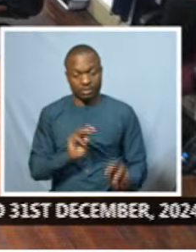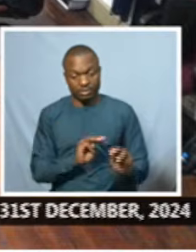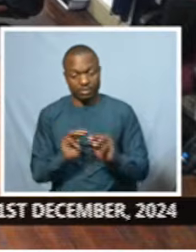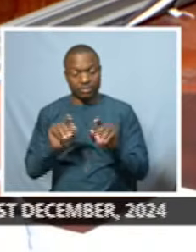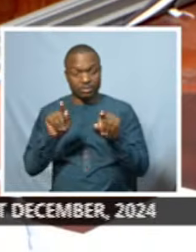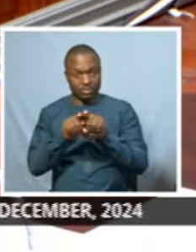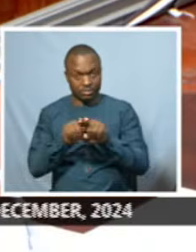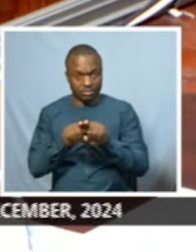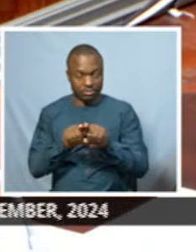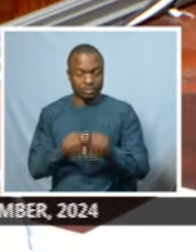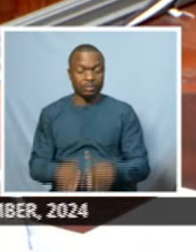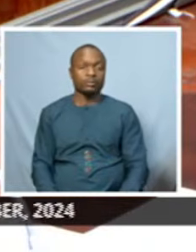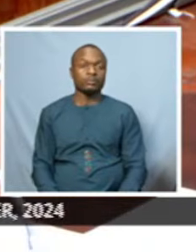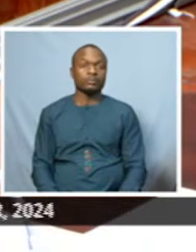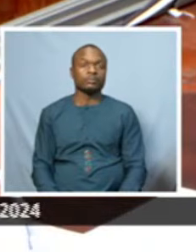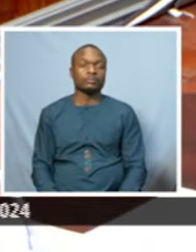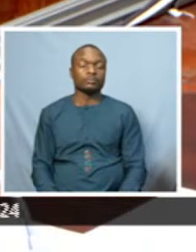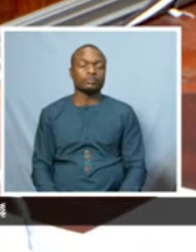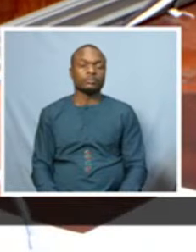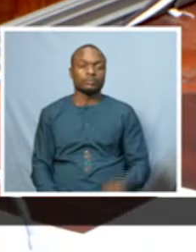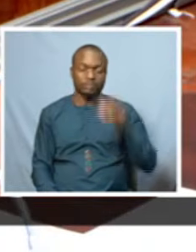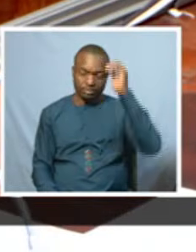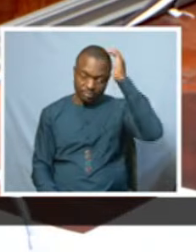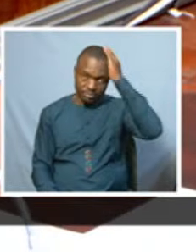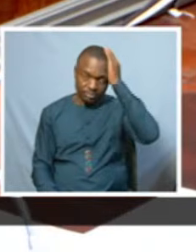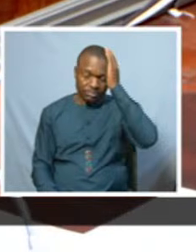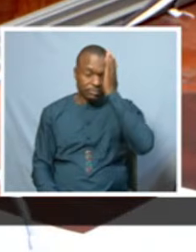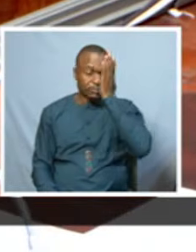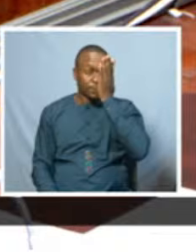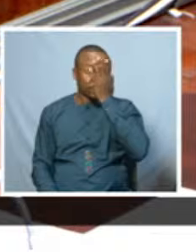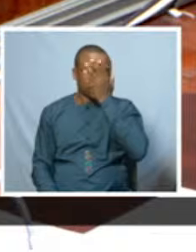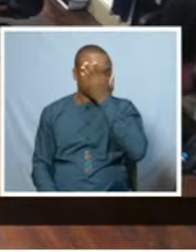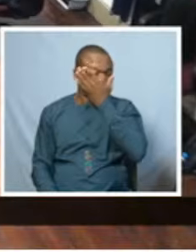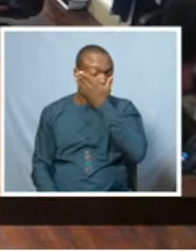It's on the third page of your